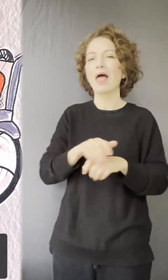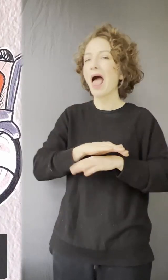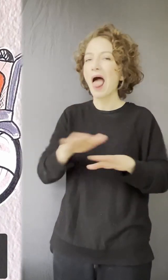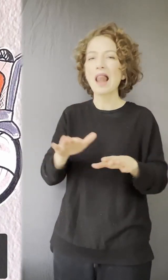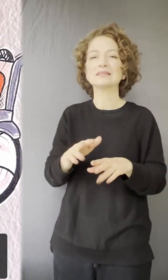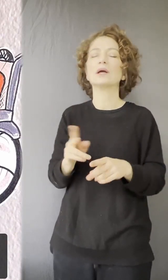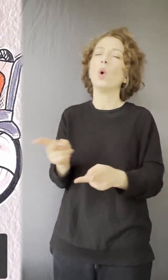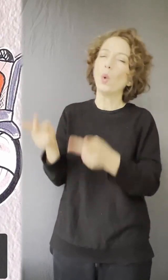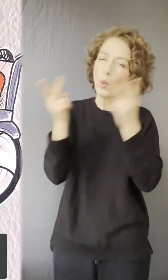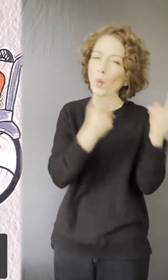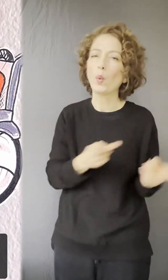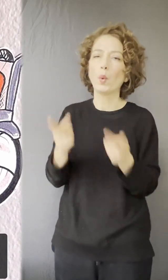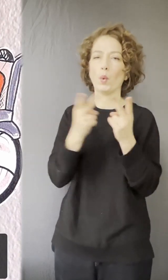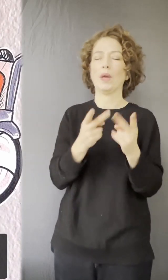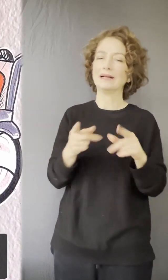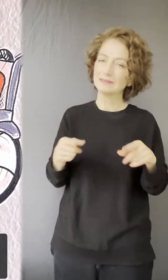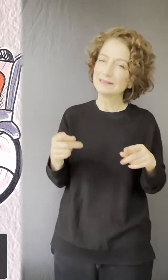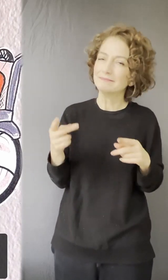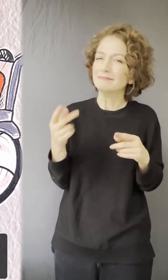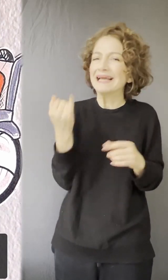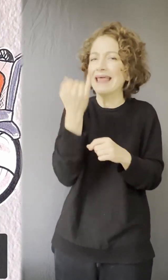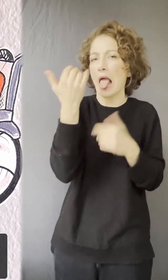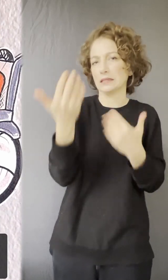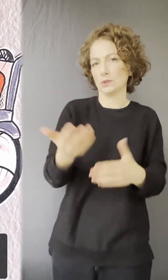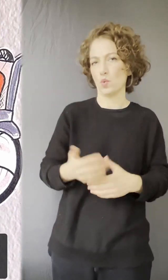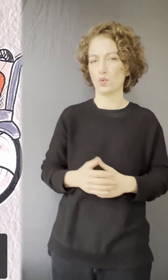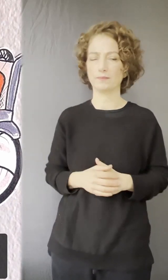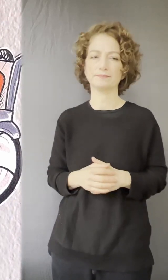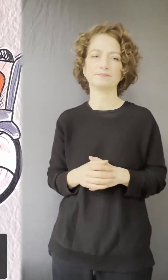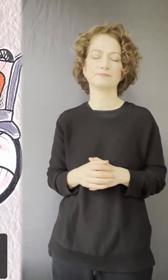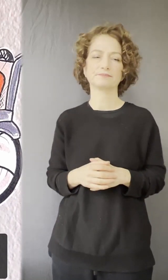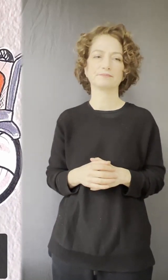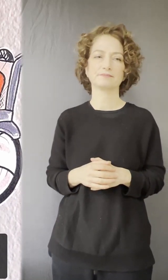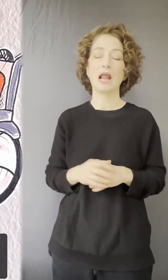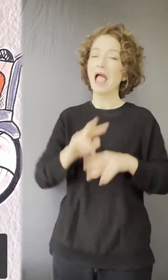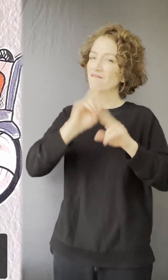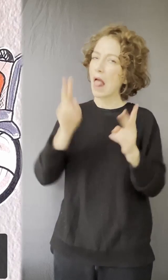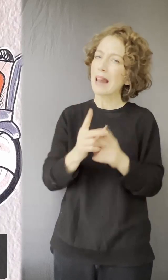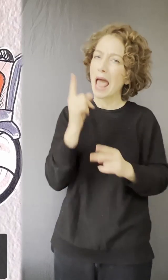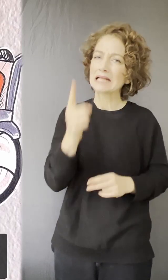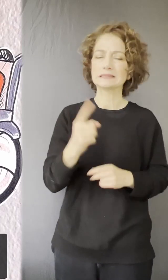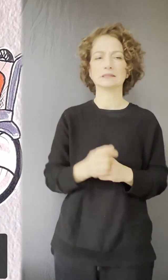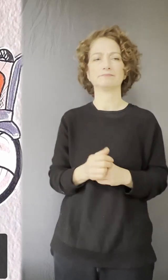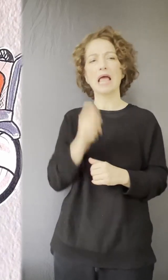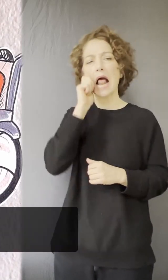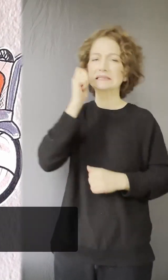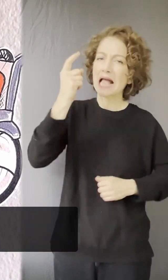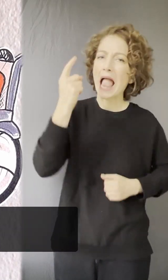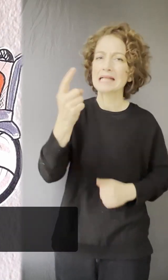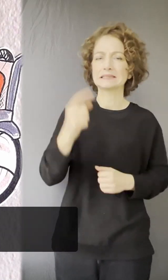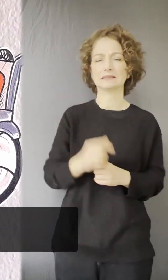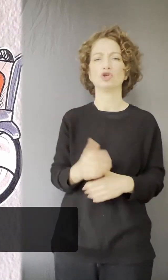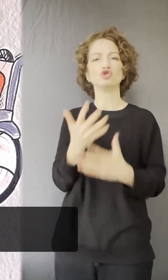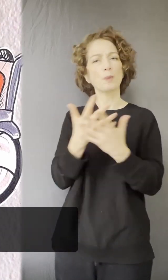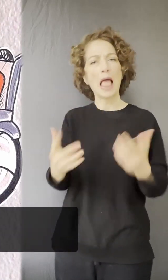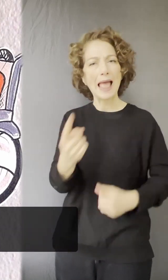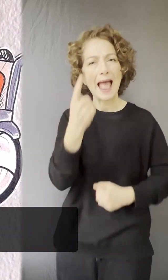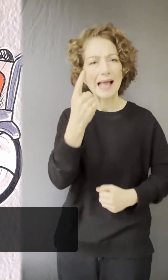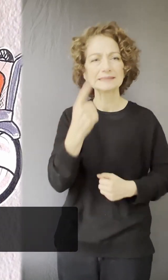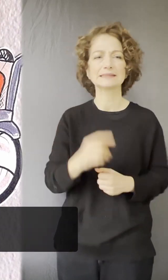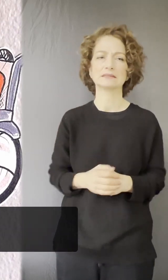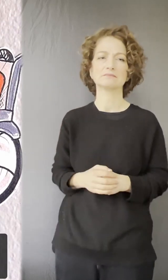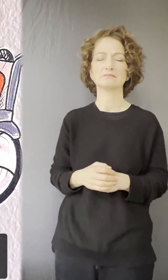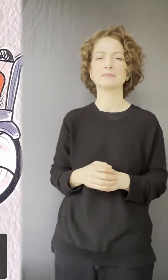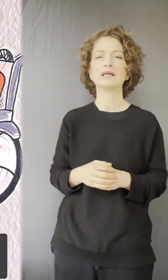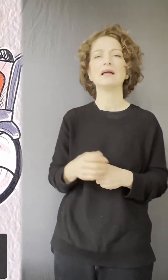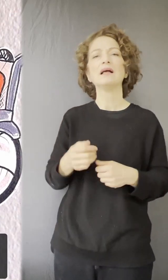that ideally everything and everyone and everywhere would be uniform. One world,